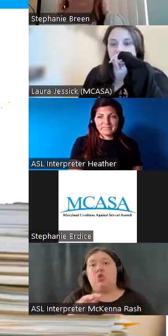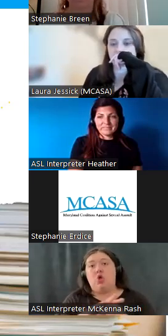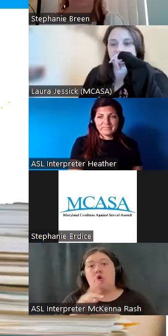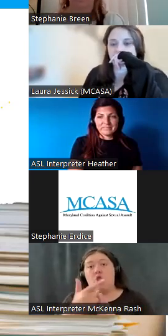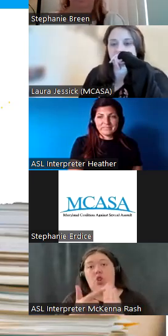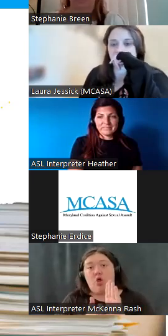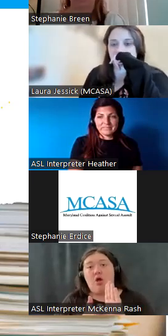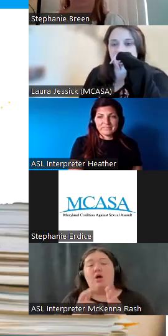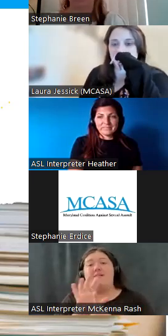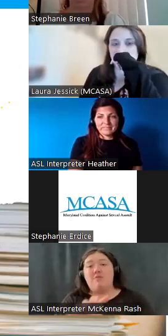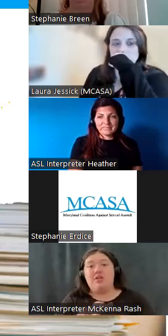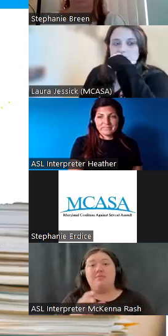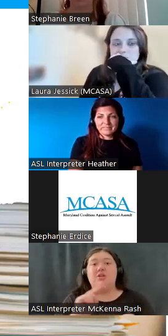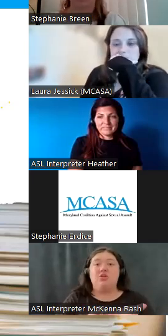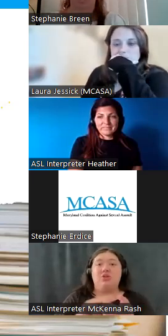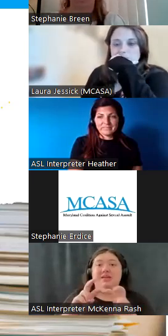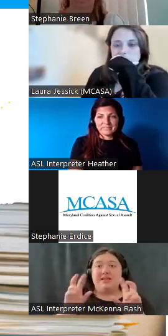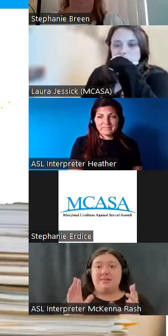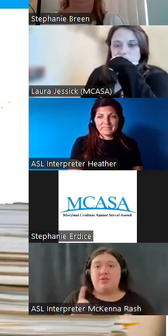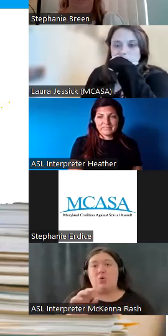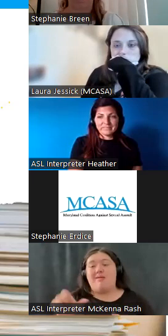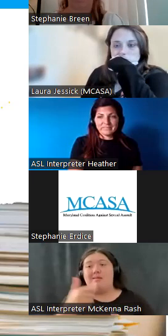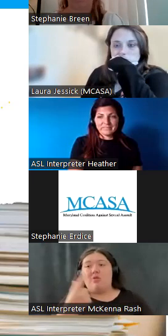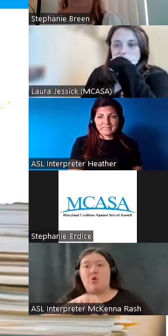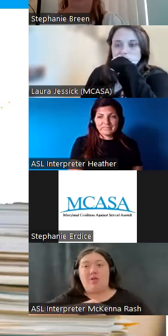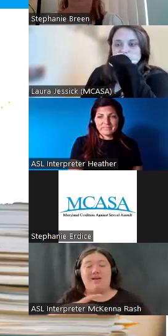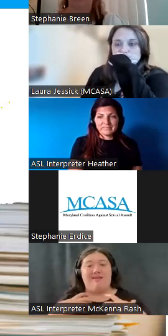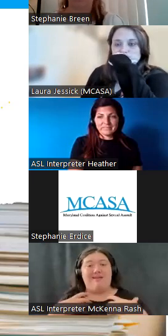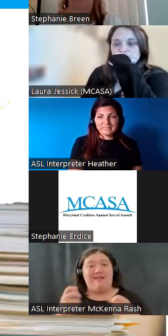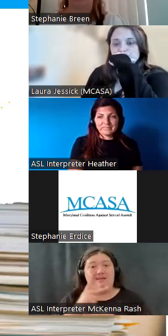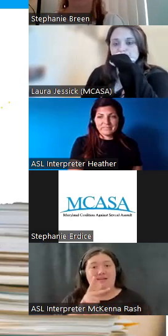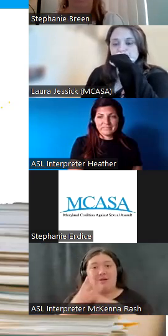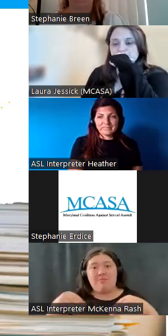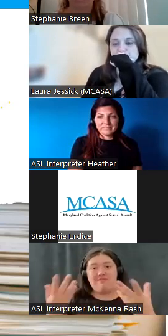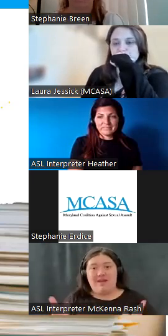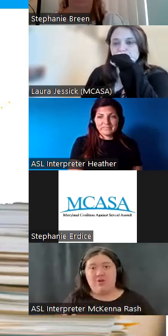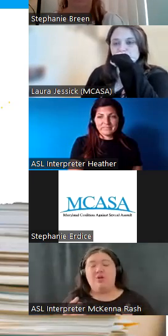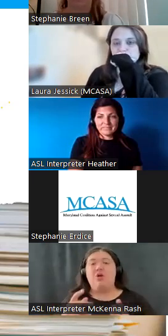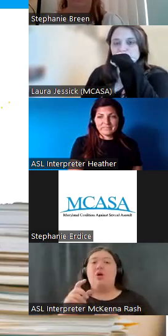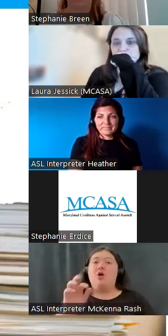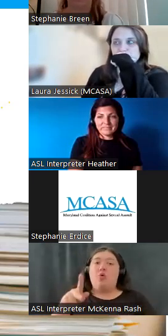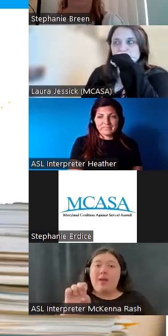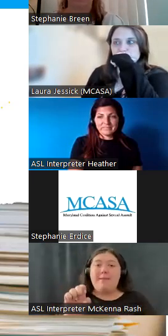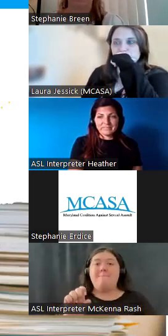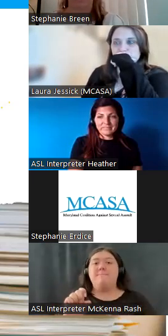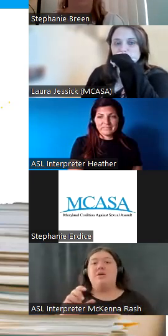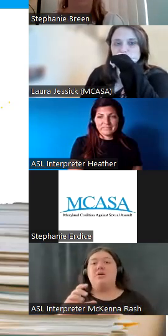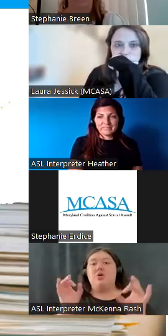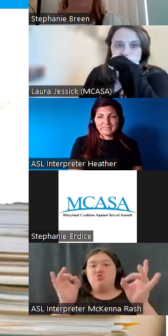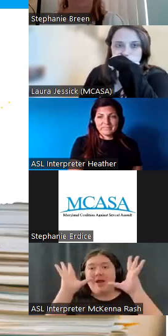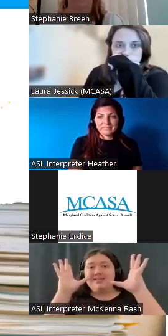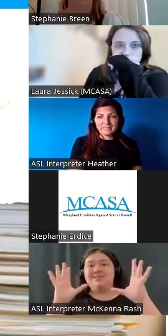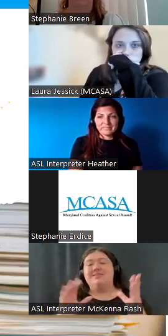local forensic nurse examiners, or another qualified healthcare provider, a rape crisis center representative,